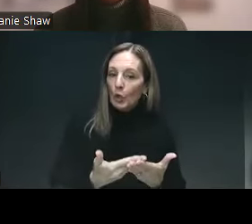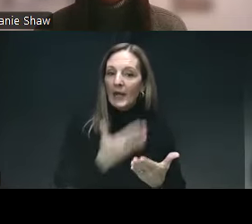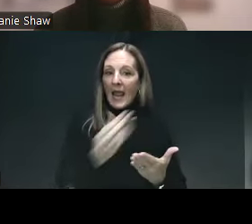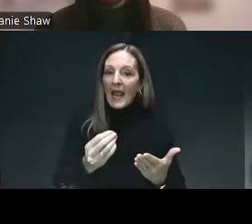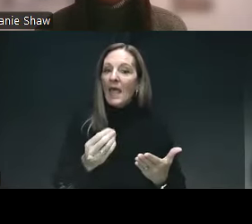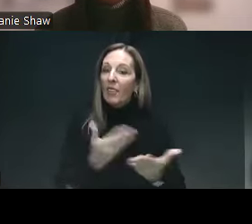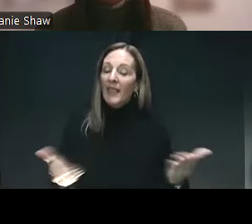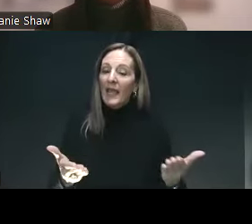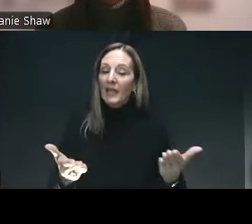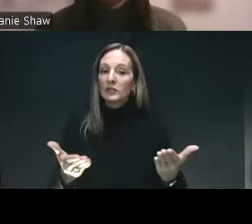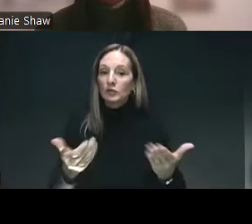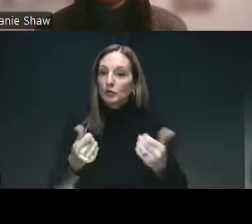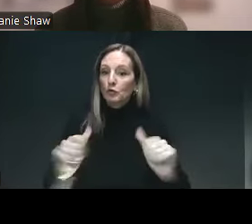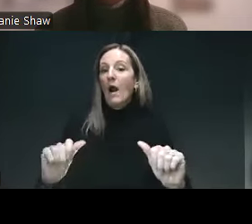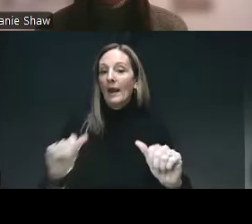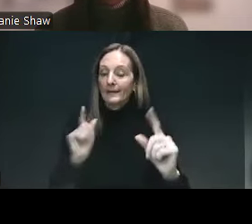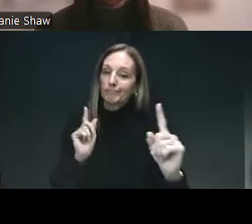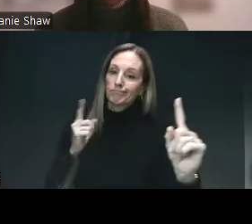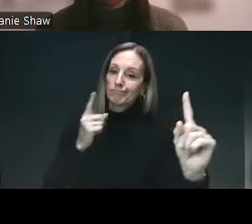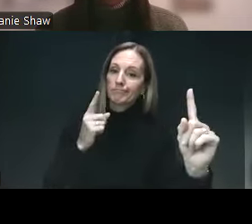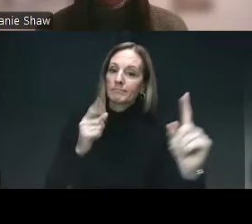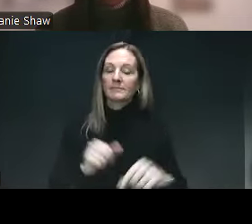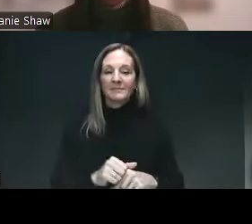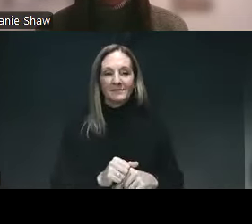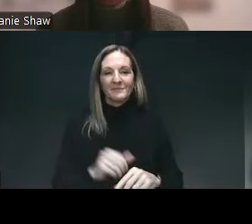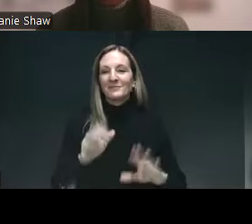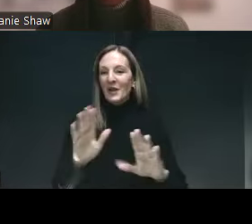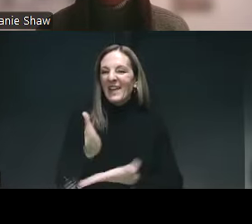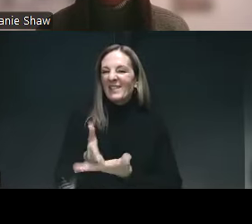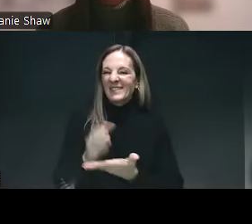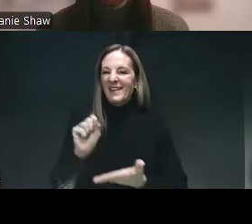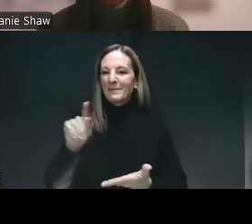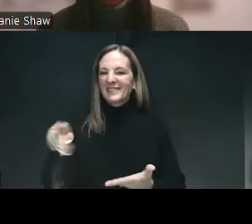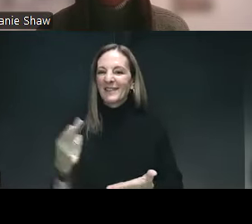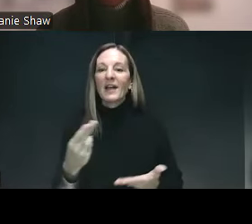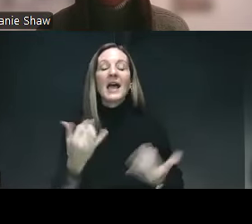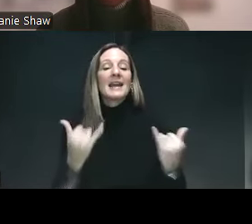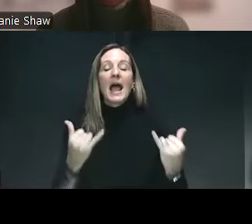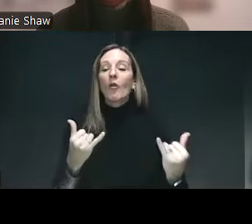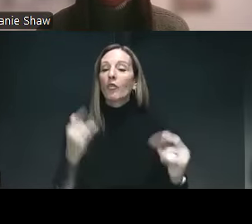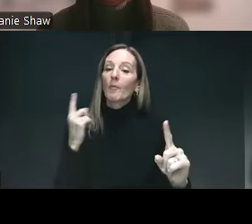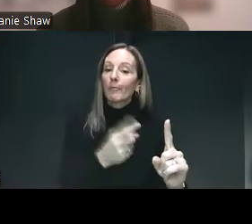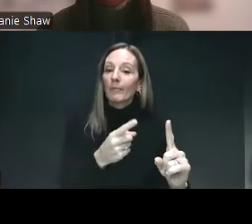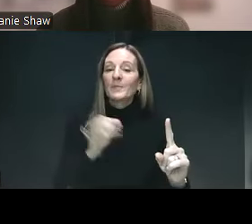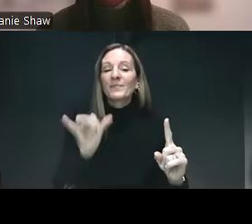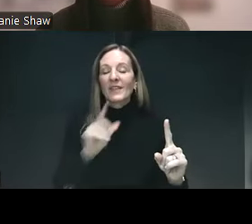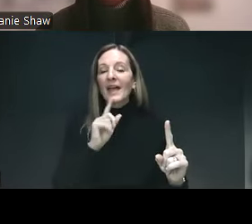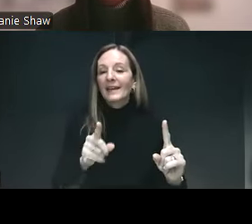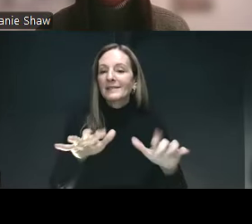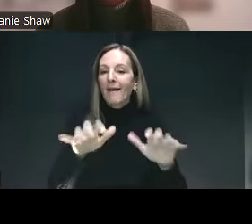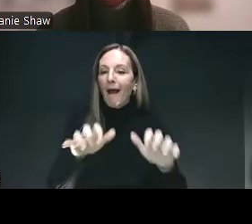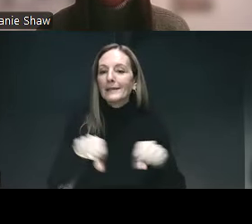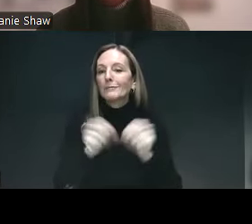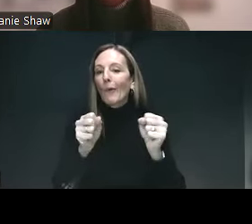on. Thanks, Steph. And so basically the purpose of this lesson is first, it's an icebreaker. We want to build rapport